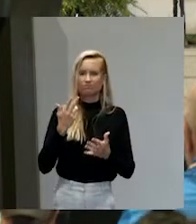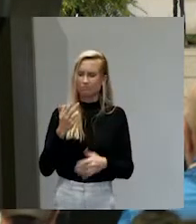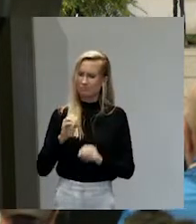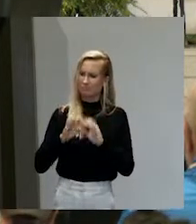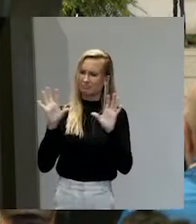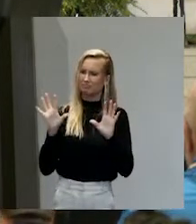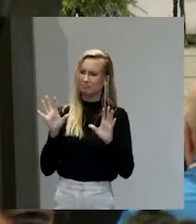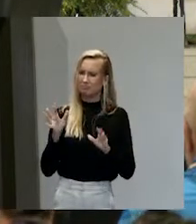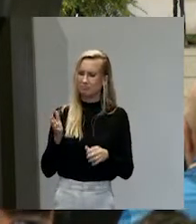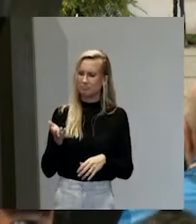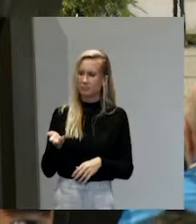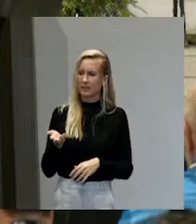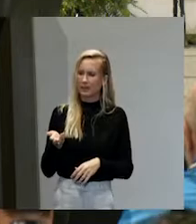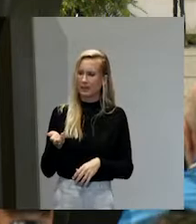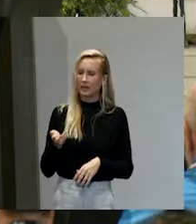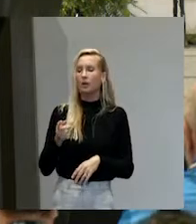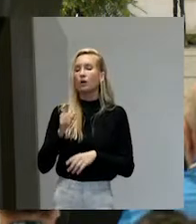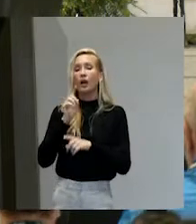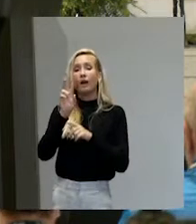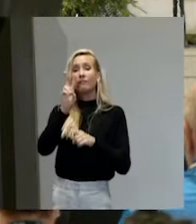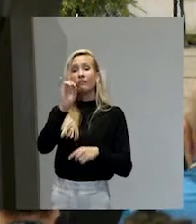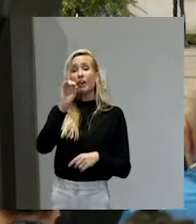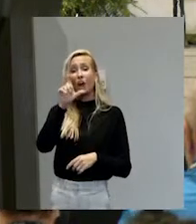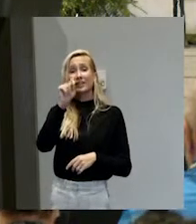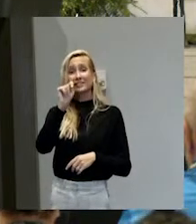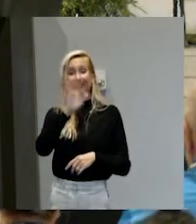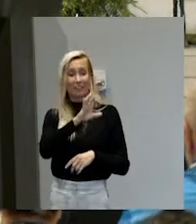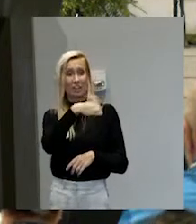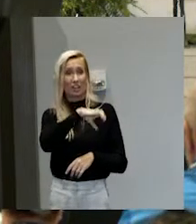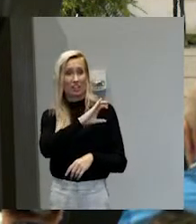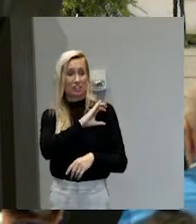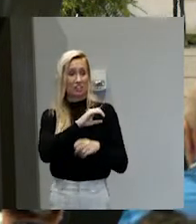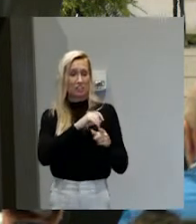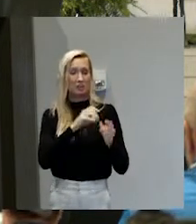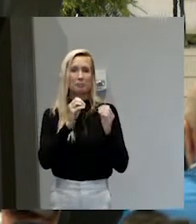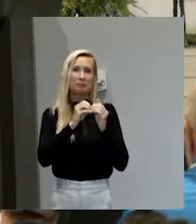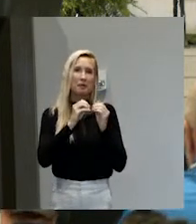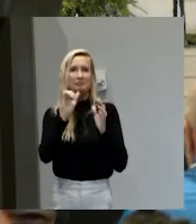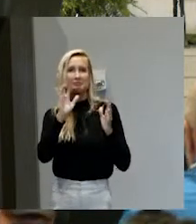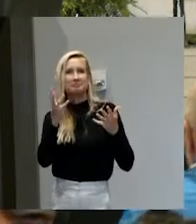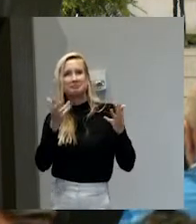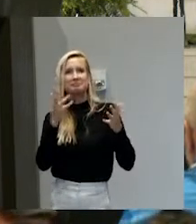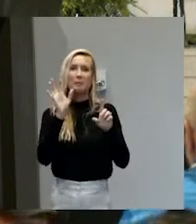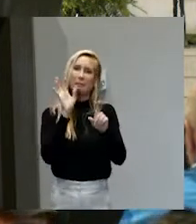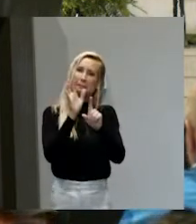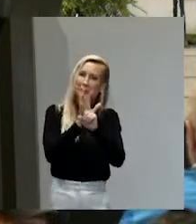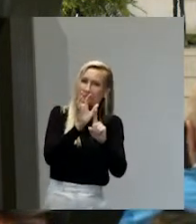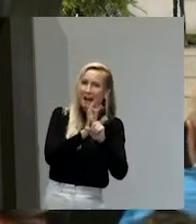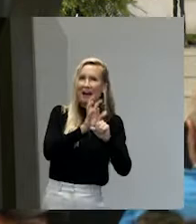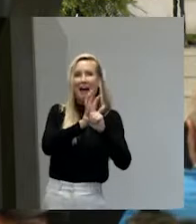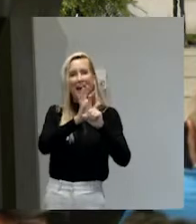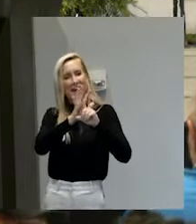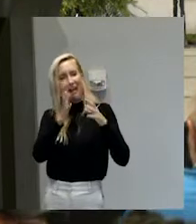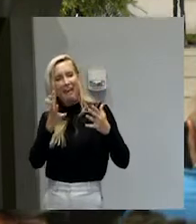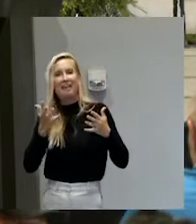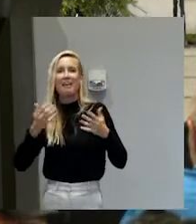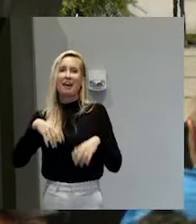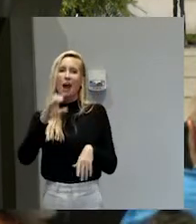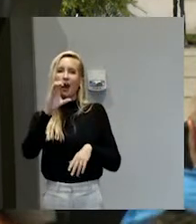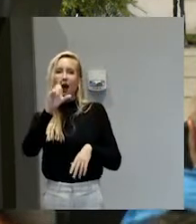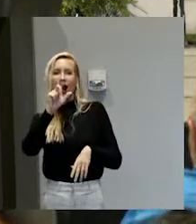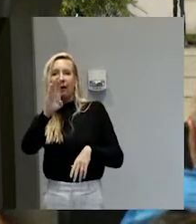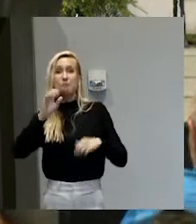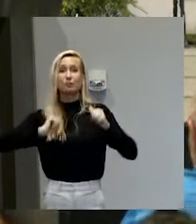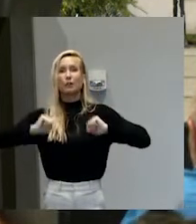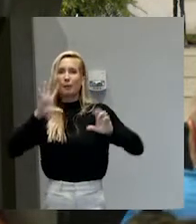Because Violet's character, you viewed yourself as kind of the popular girl in the drama club a little bit, and you're the cool one. And I think I get the sense that